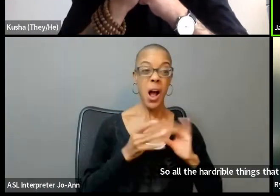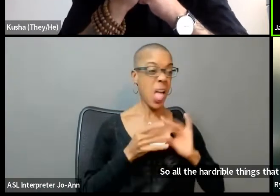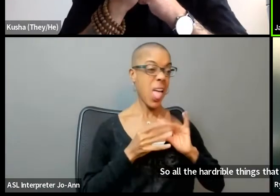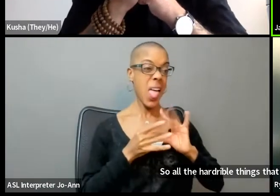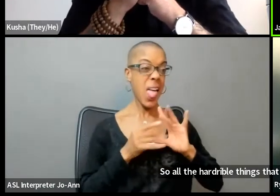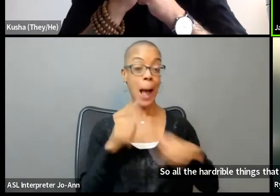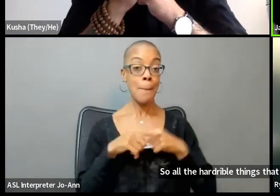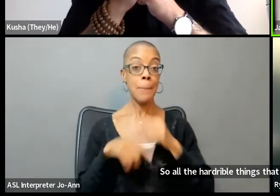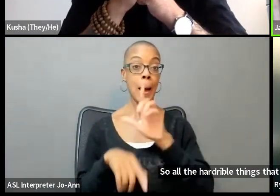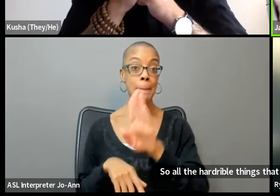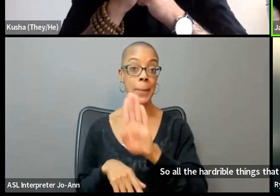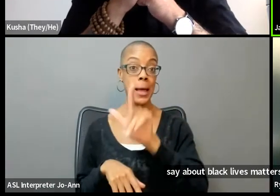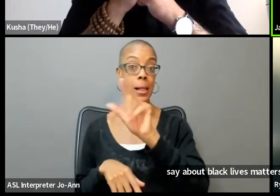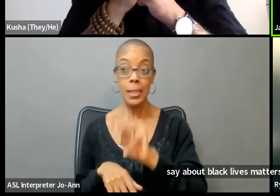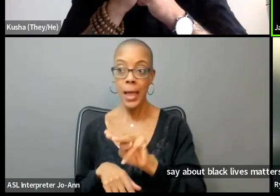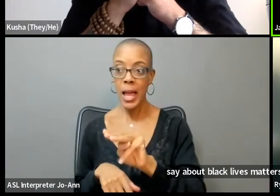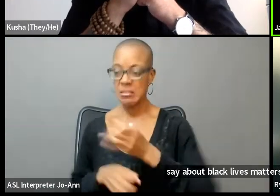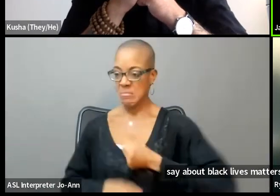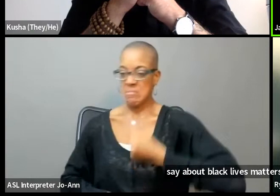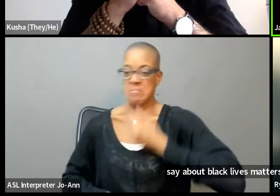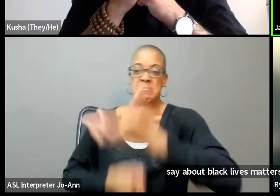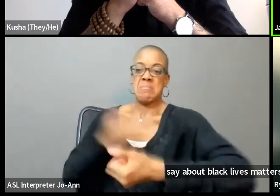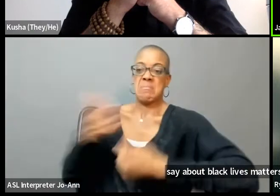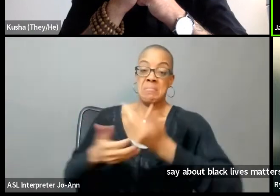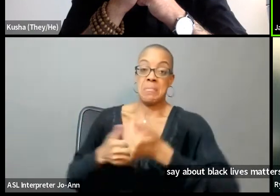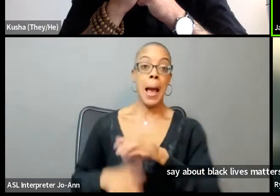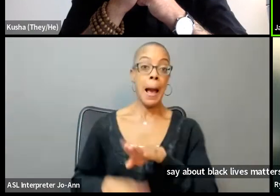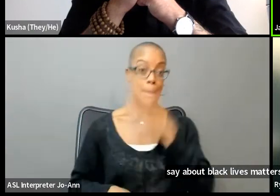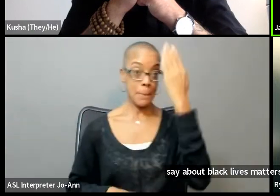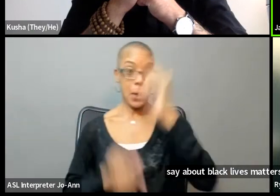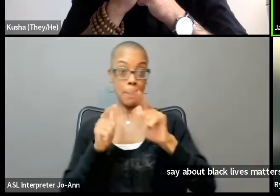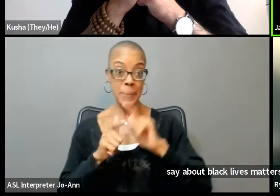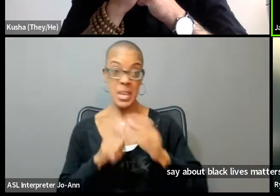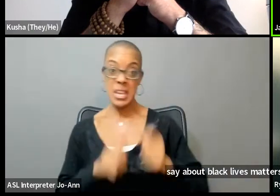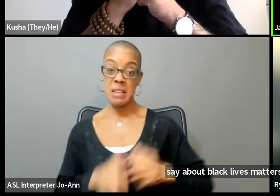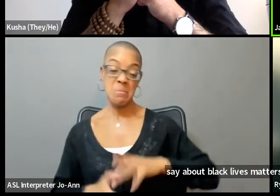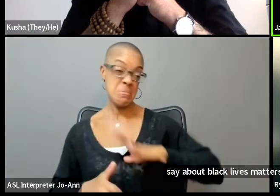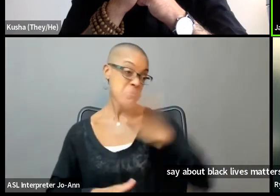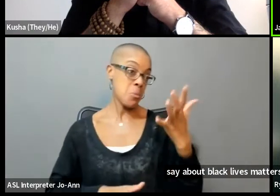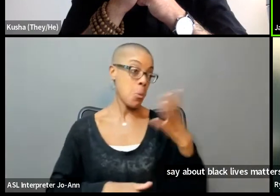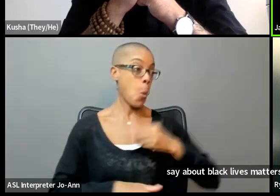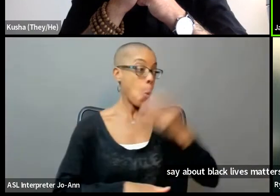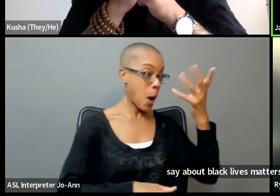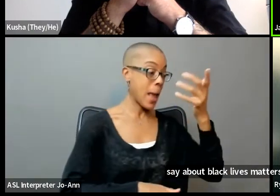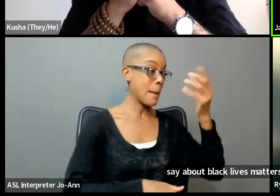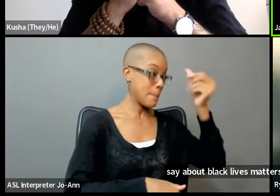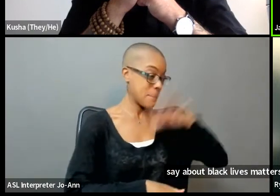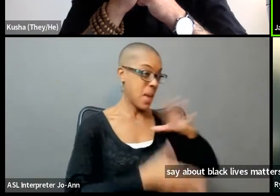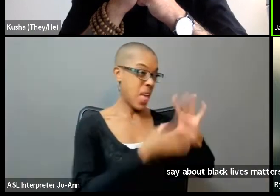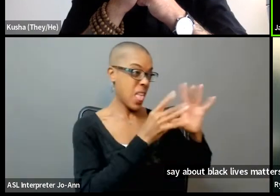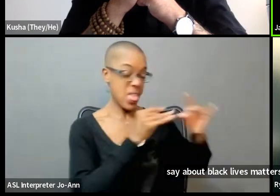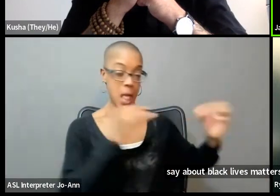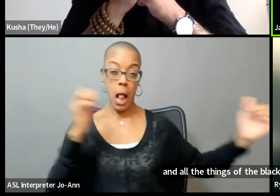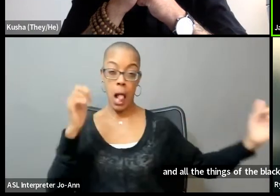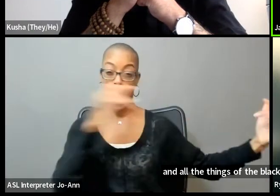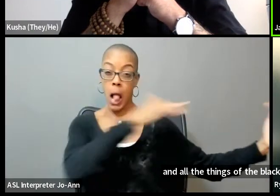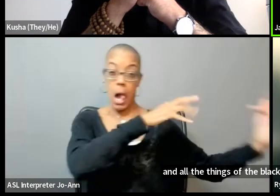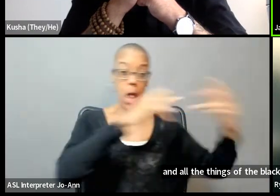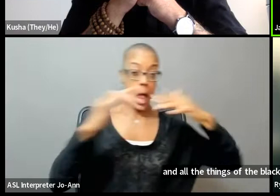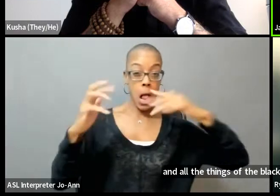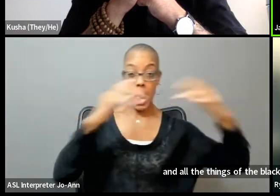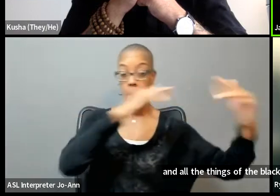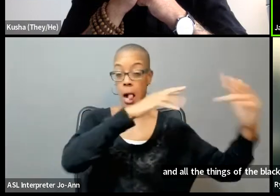out. And all the things of the Black people who were mad at the white gay men for what they said, that went out.